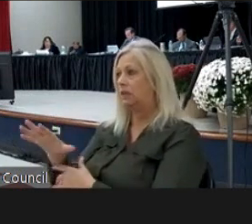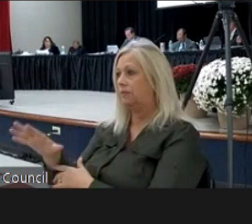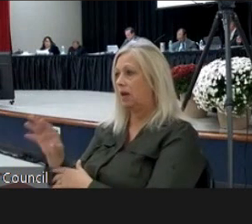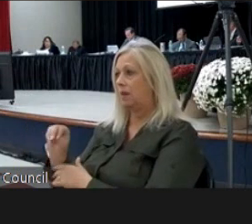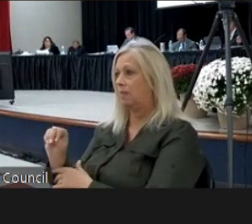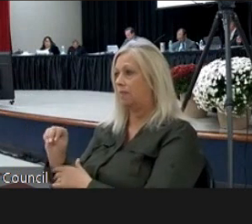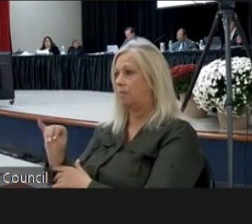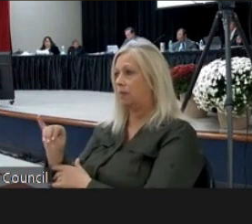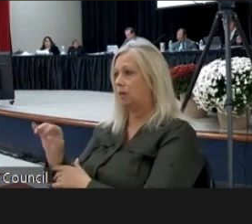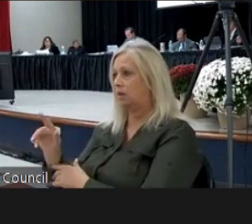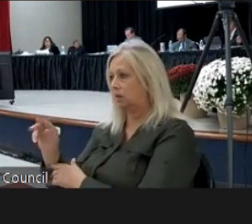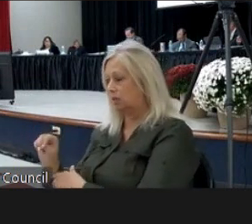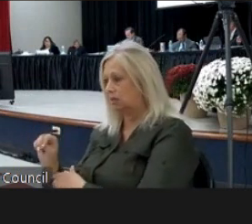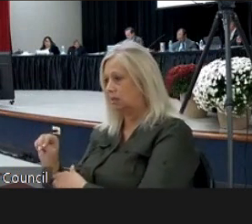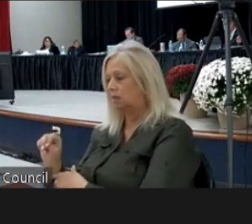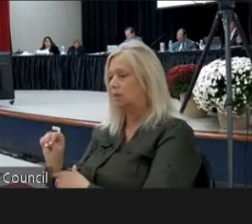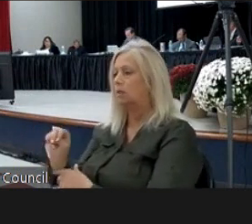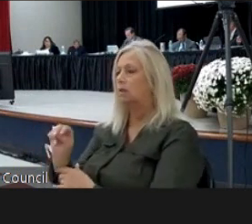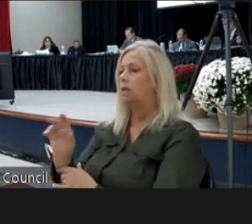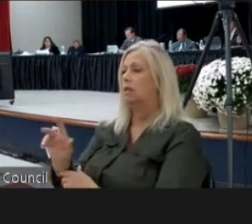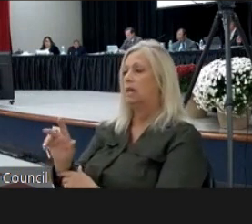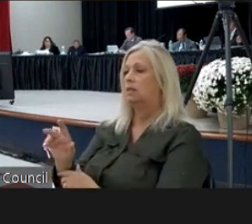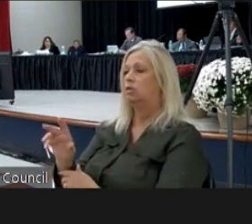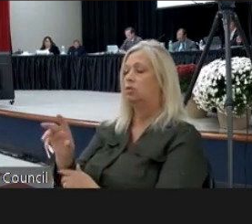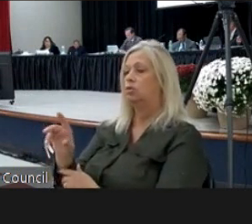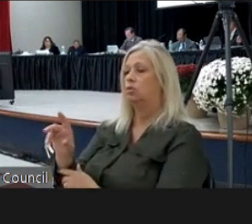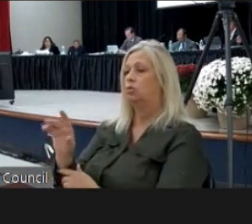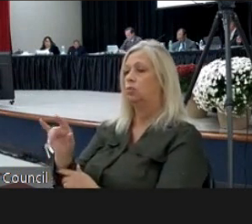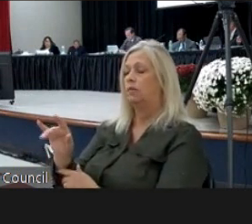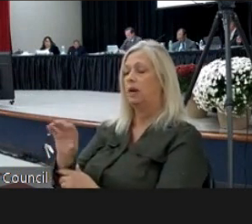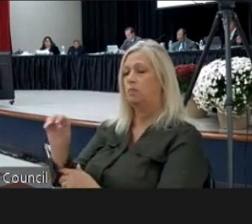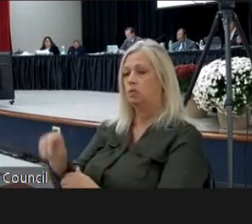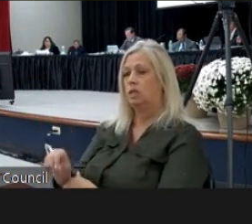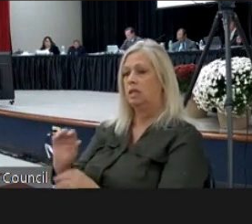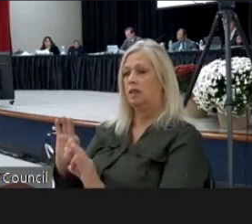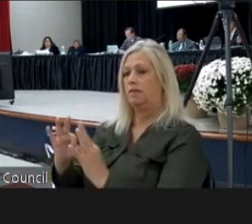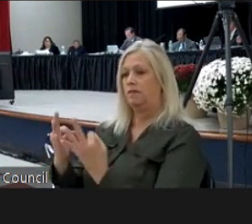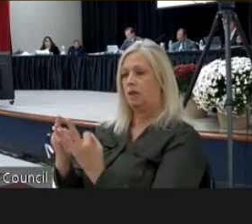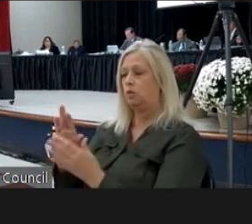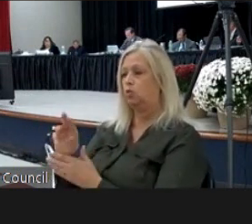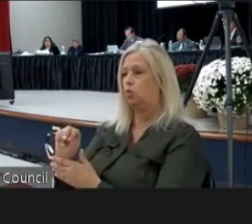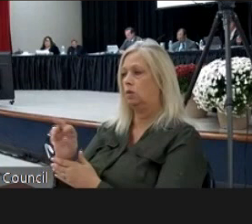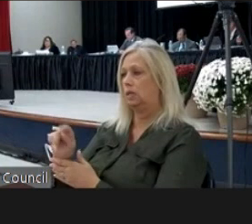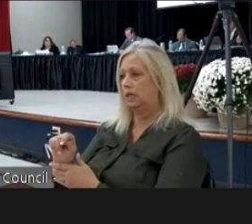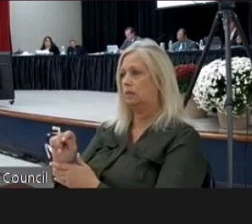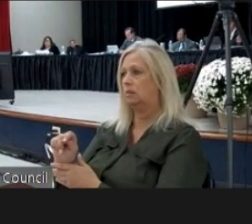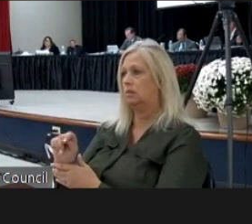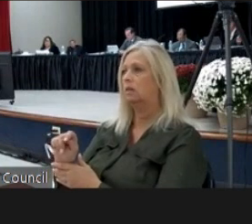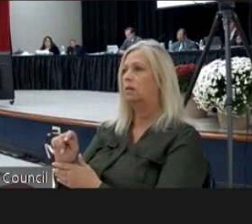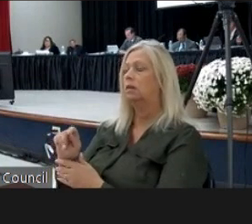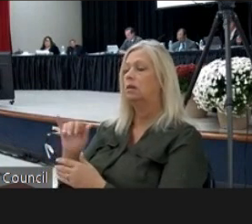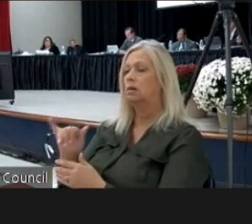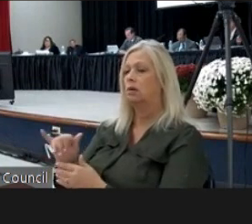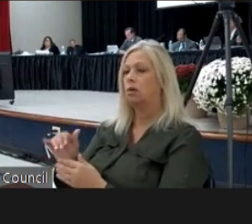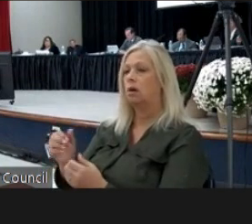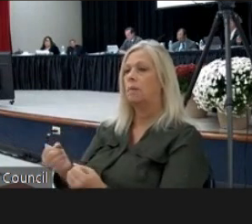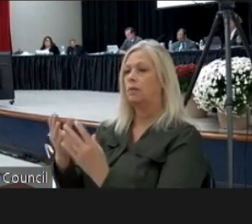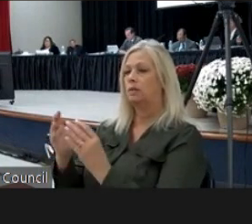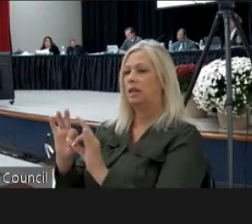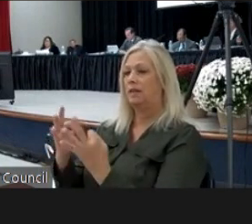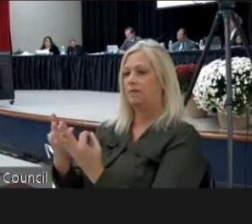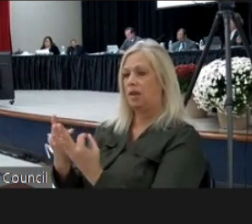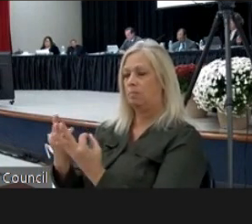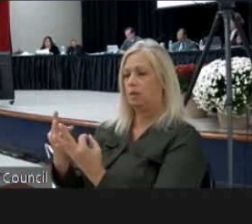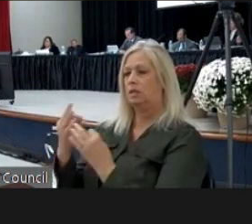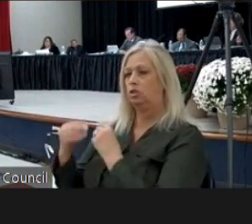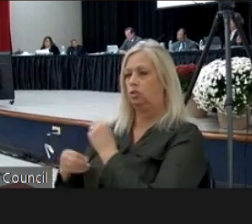almost 20% of our family units are multi-generational living units.